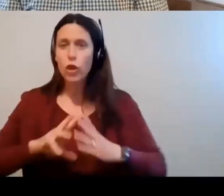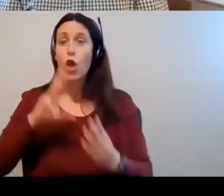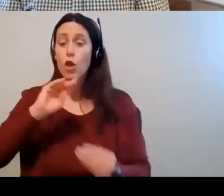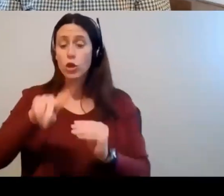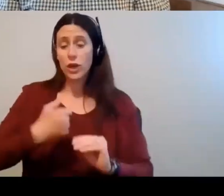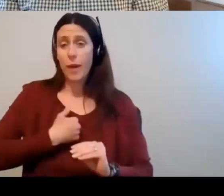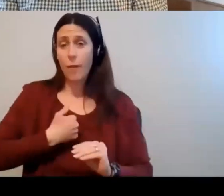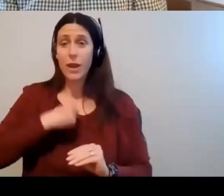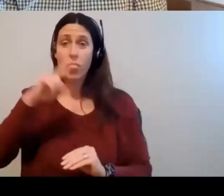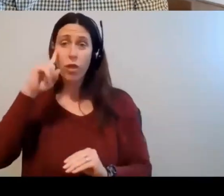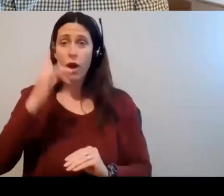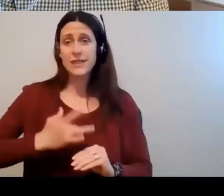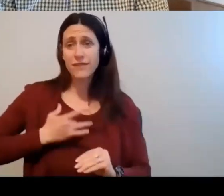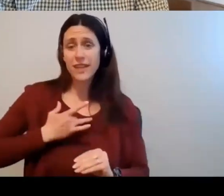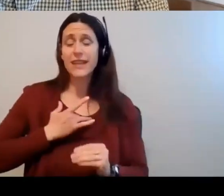responses to the world,